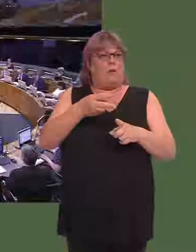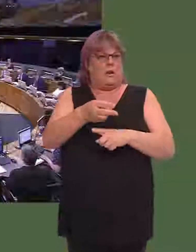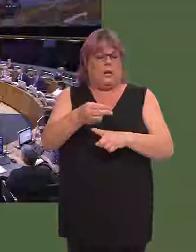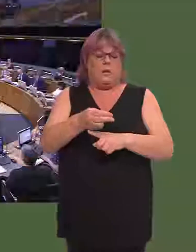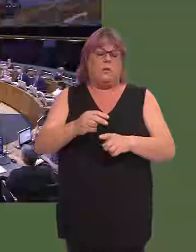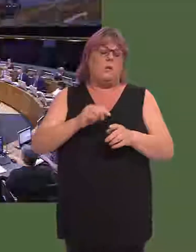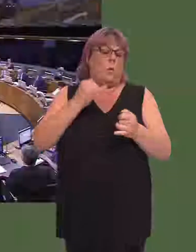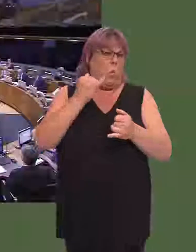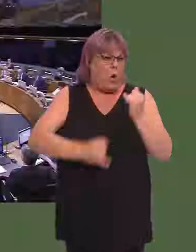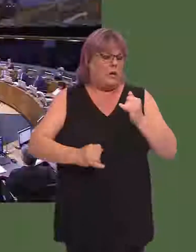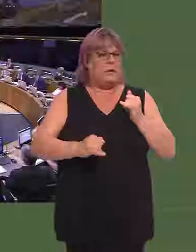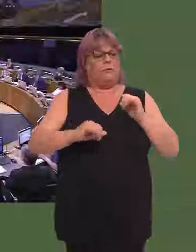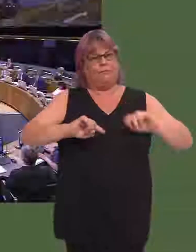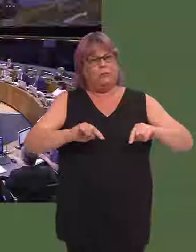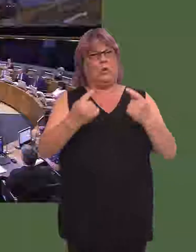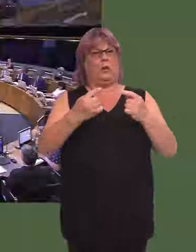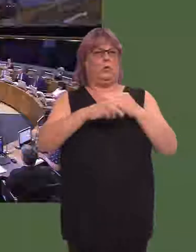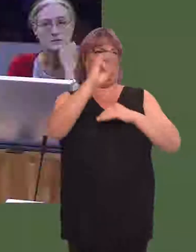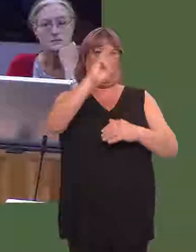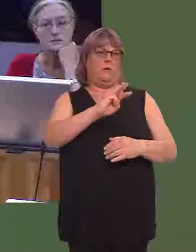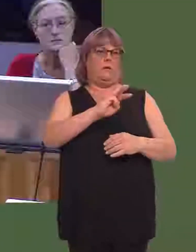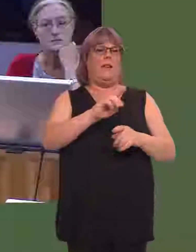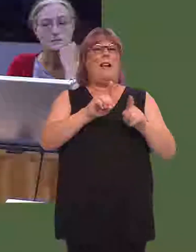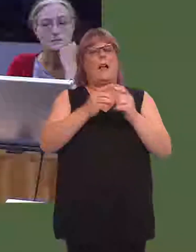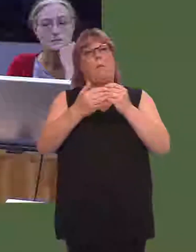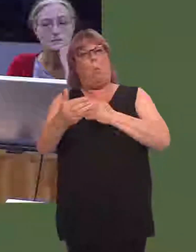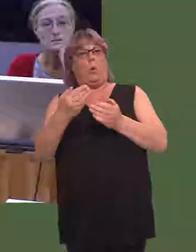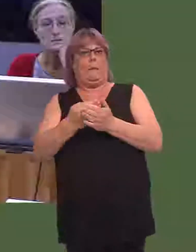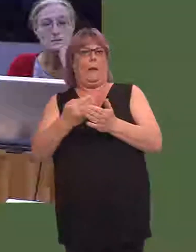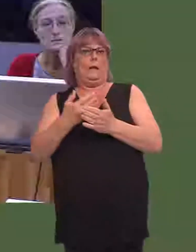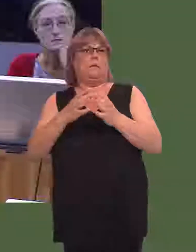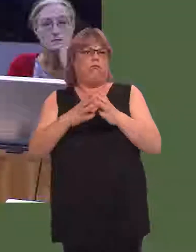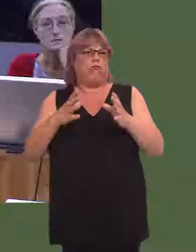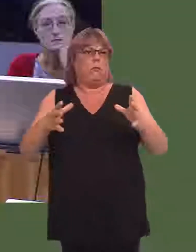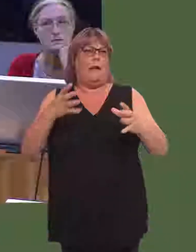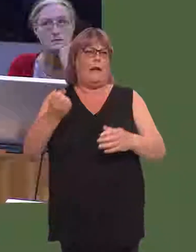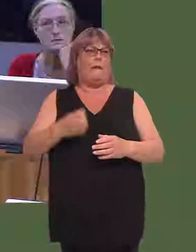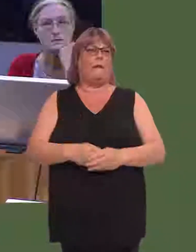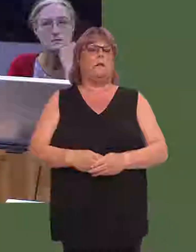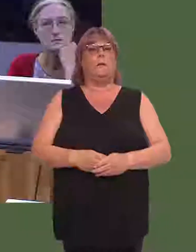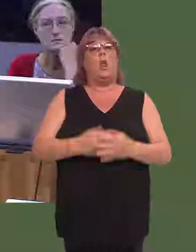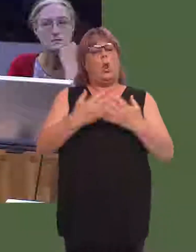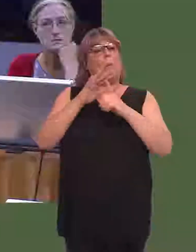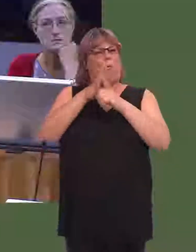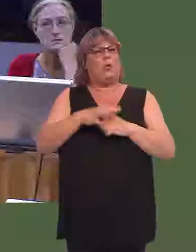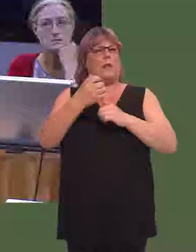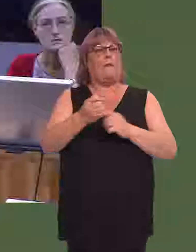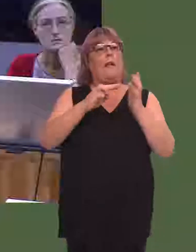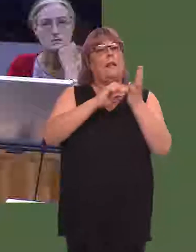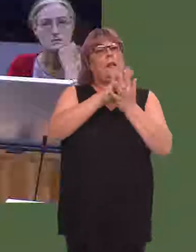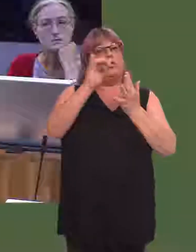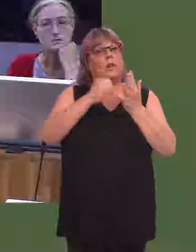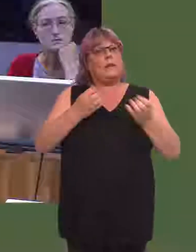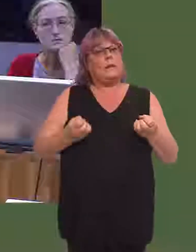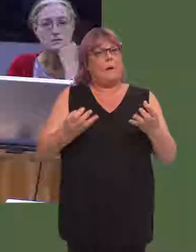biggest challenge facing public services in Wales, coupled with the rising demand. These services are facing incredible pressure.